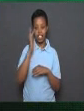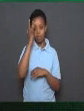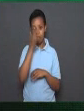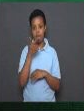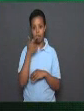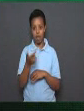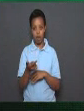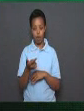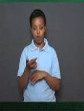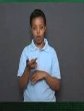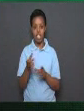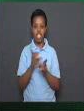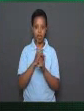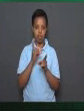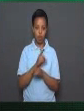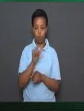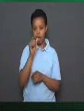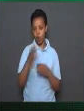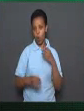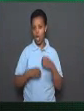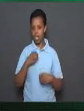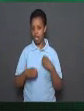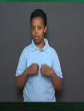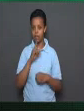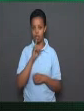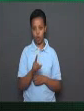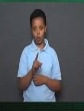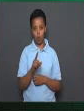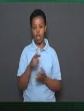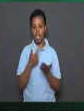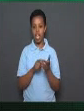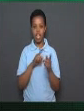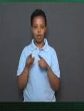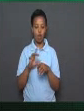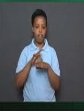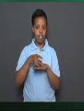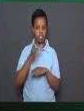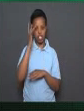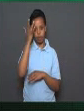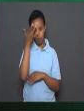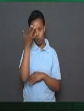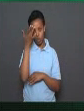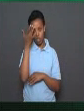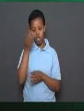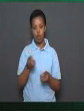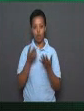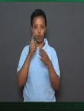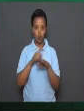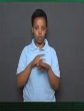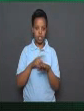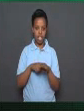that infectious diseases are caused by microorganisms and that infectious